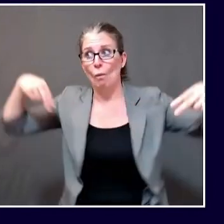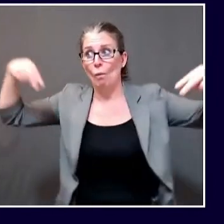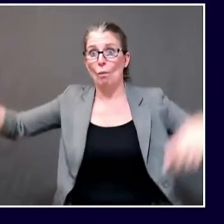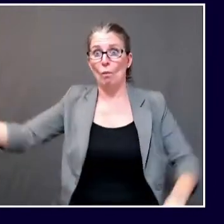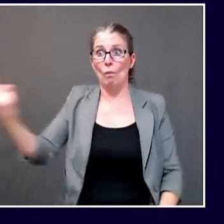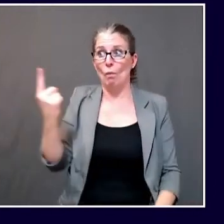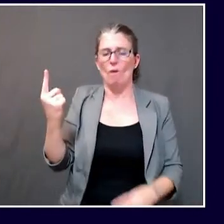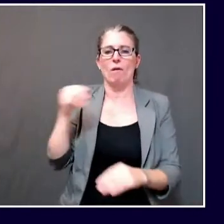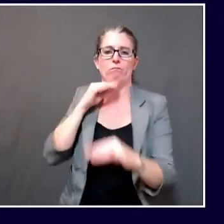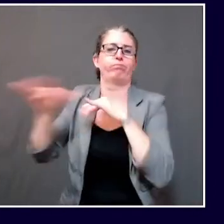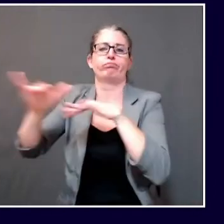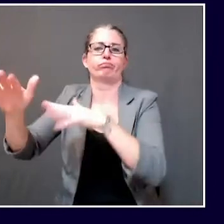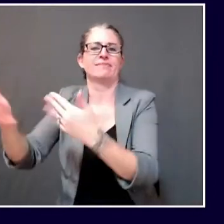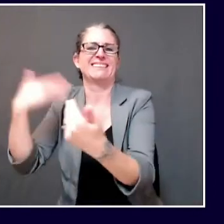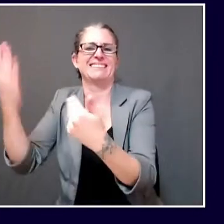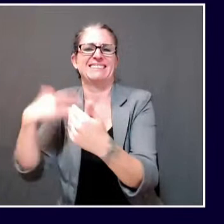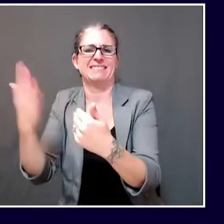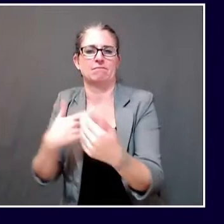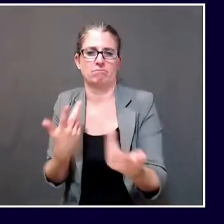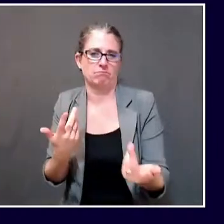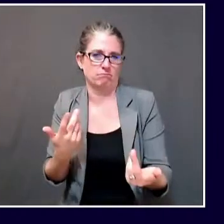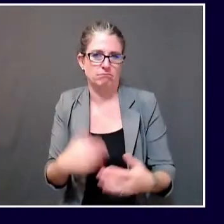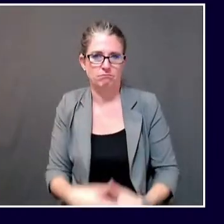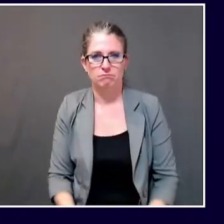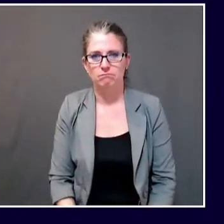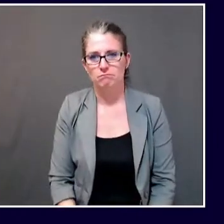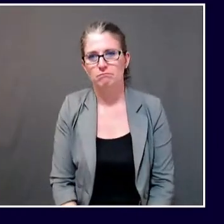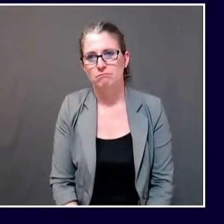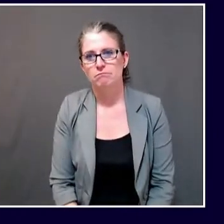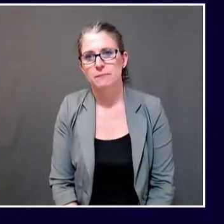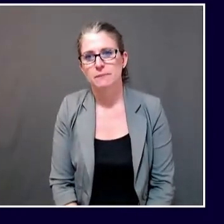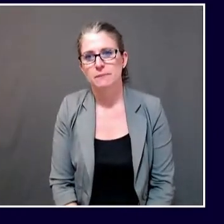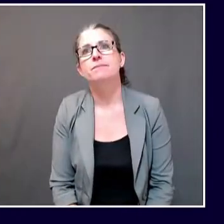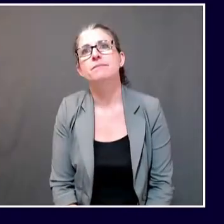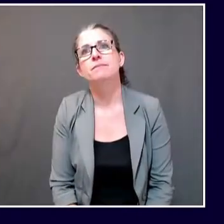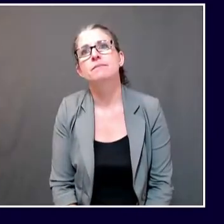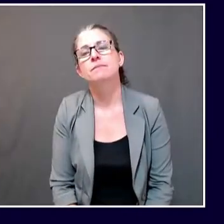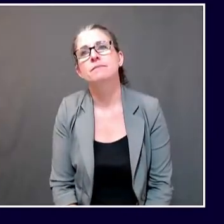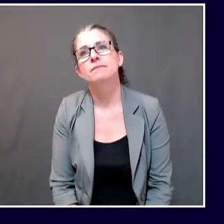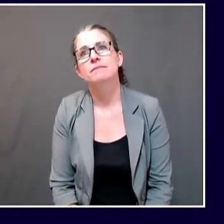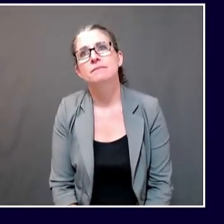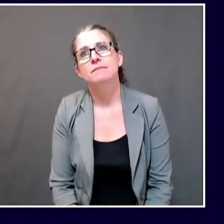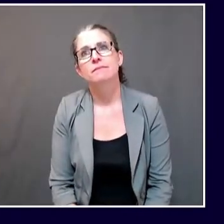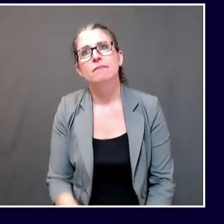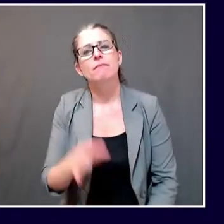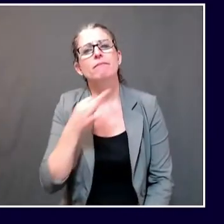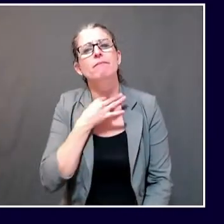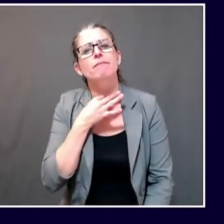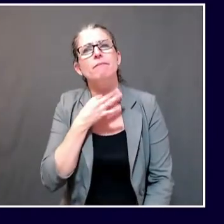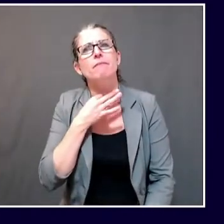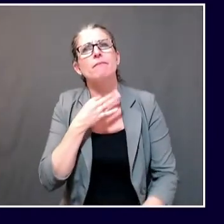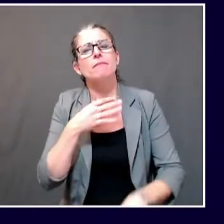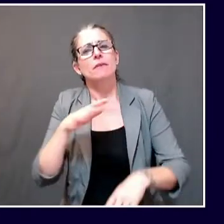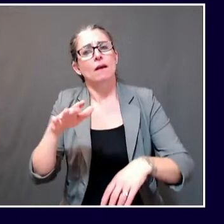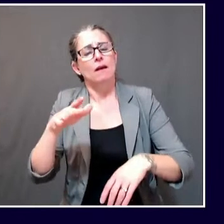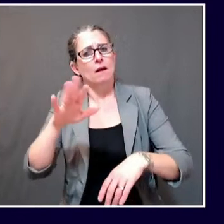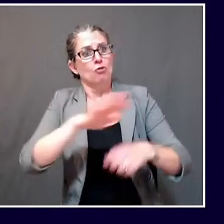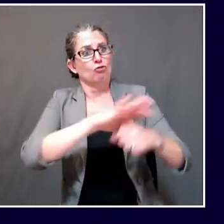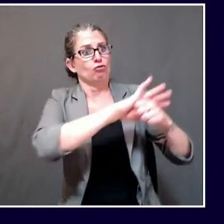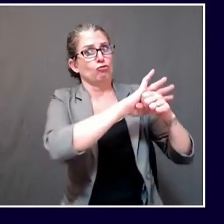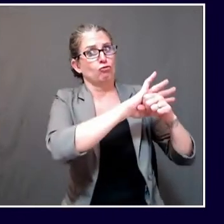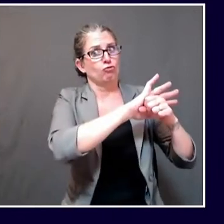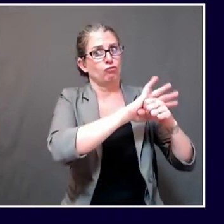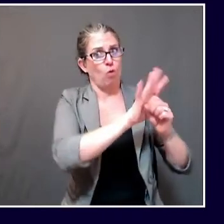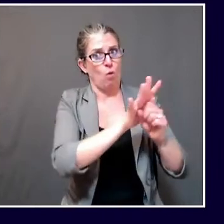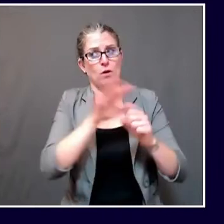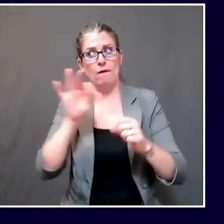transmitted. Is there any difference in the rate of transmission by contact, like touch surfaces? Contact